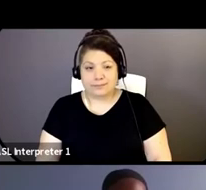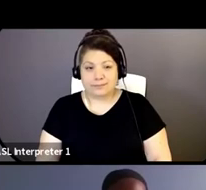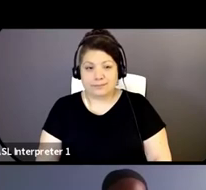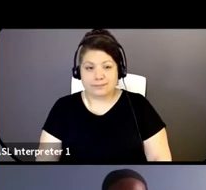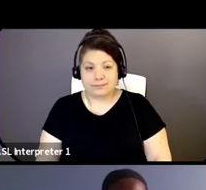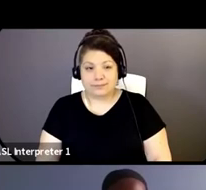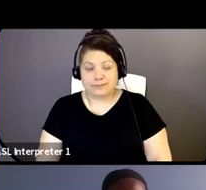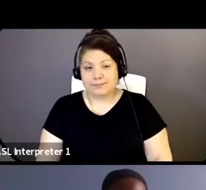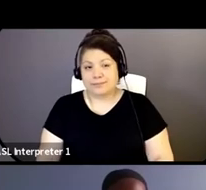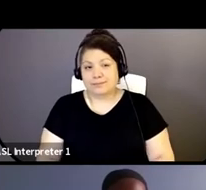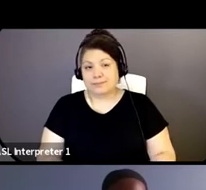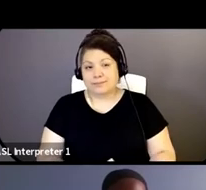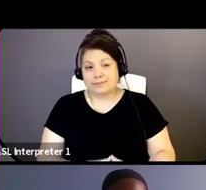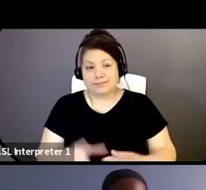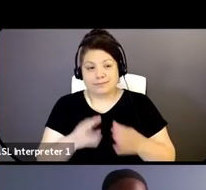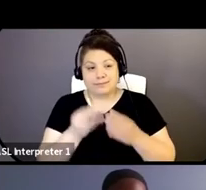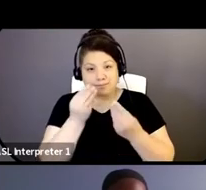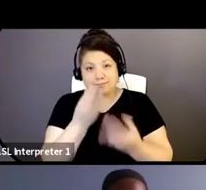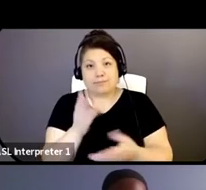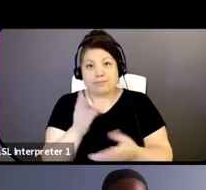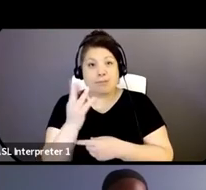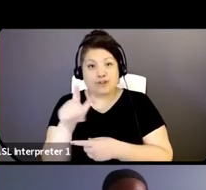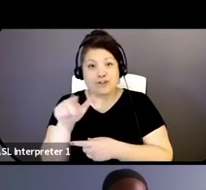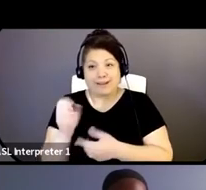Michele, you're up.